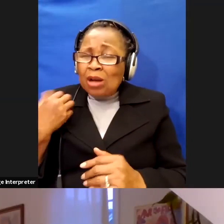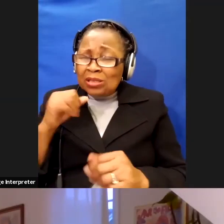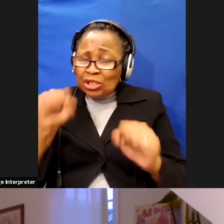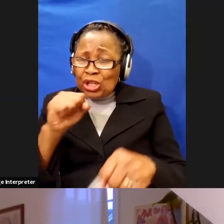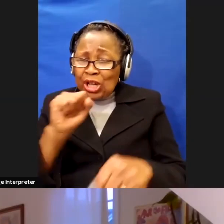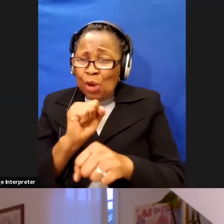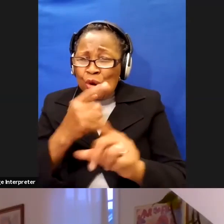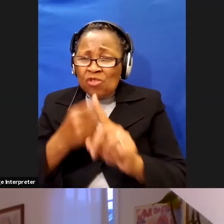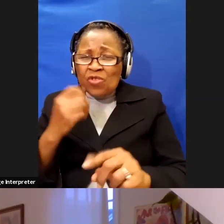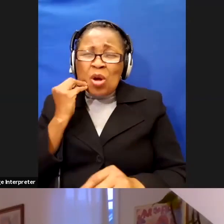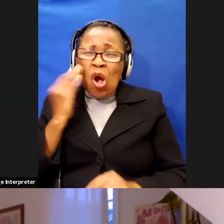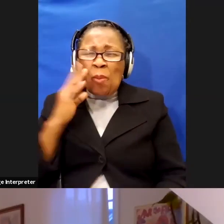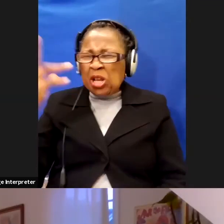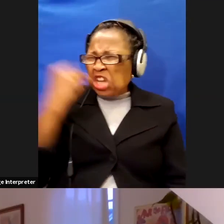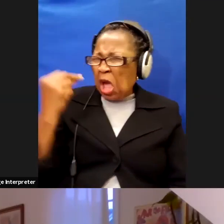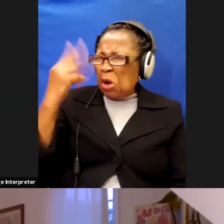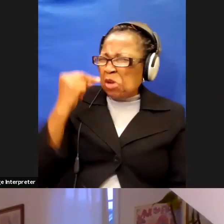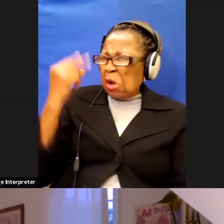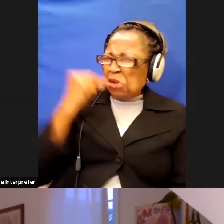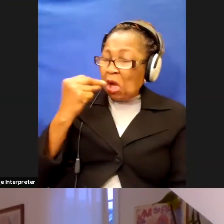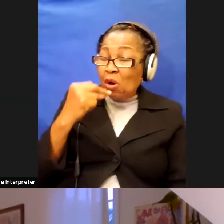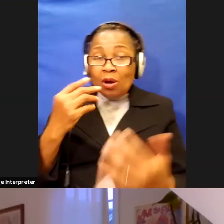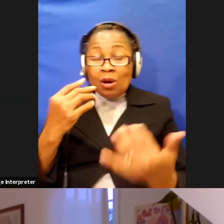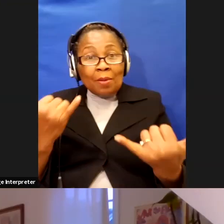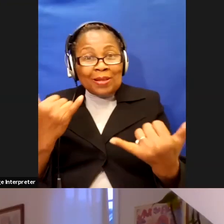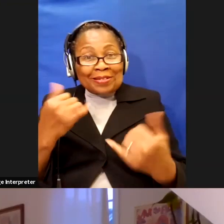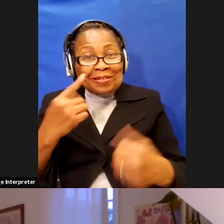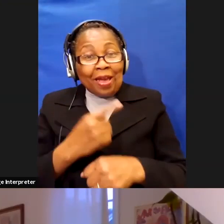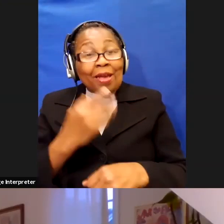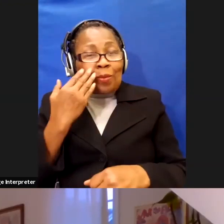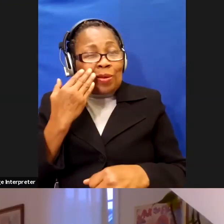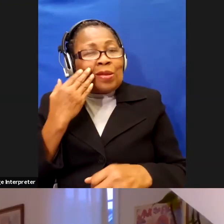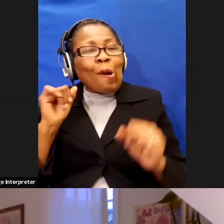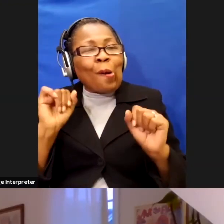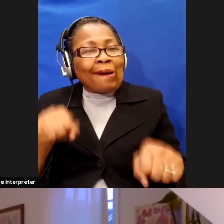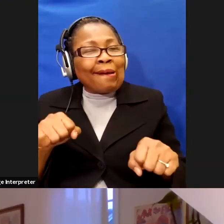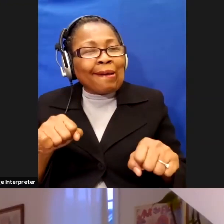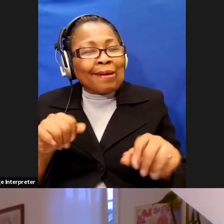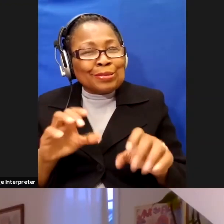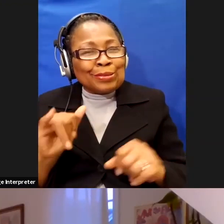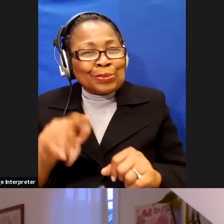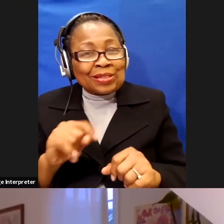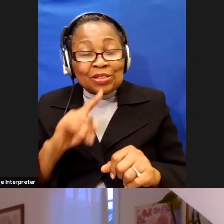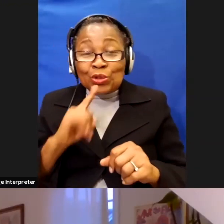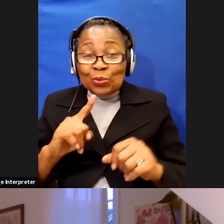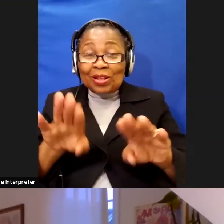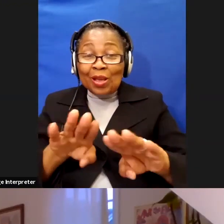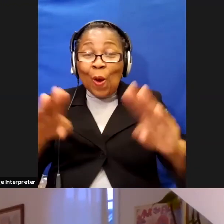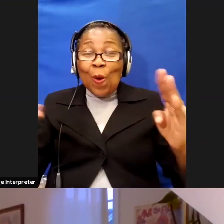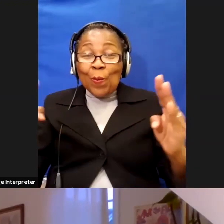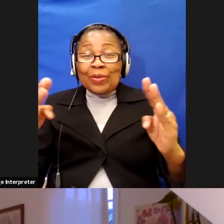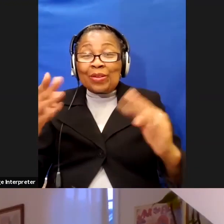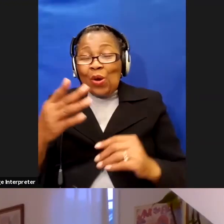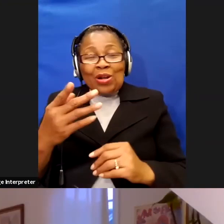wasn't possible. And yet today we know that it is possible. And so it's really opening some doors that were